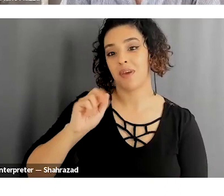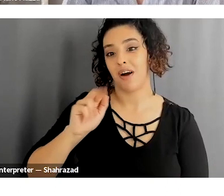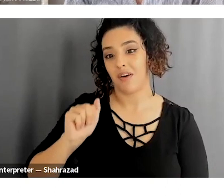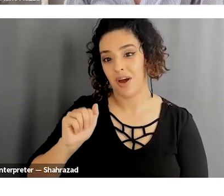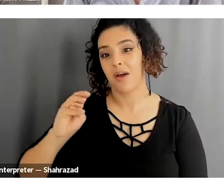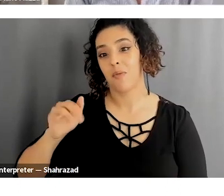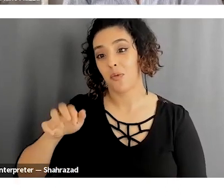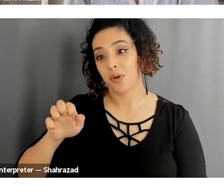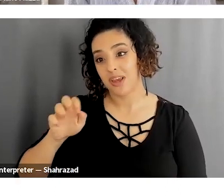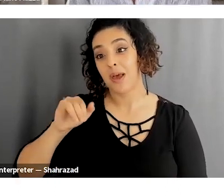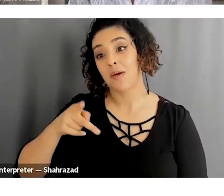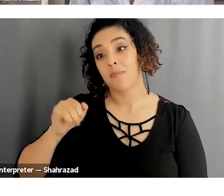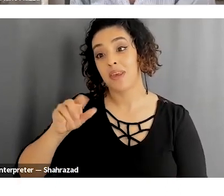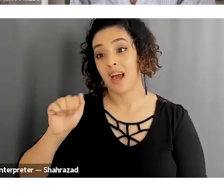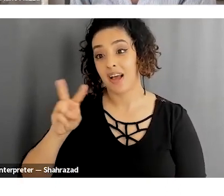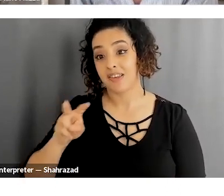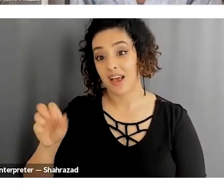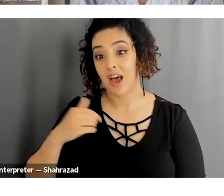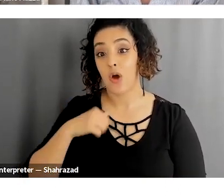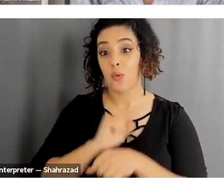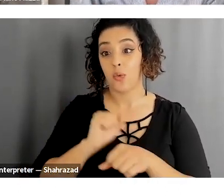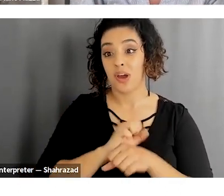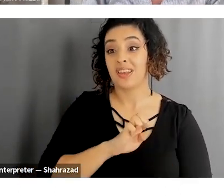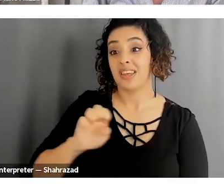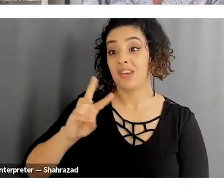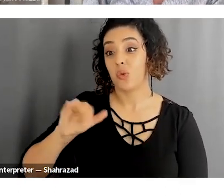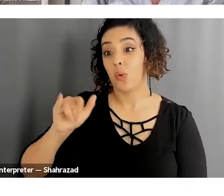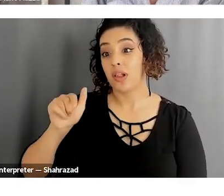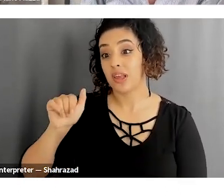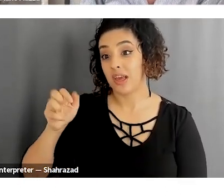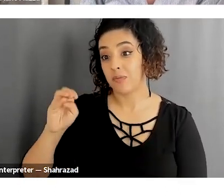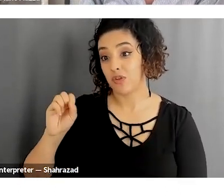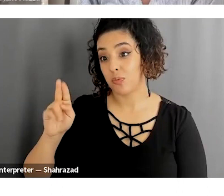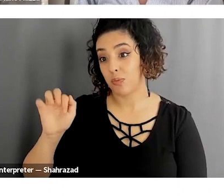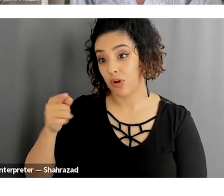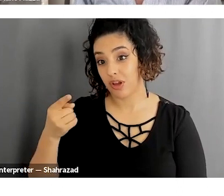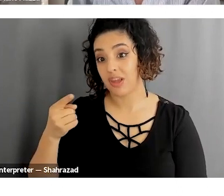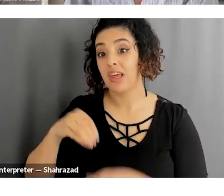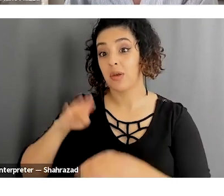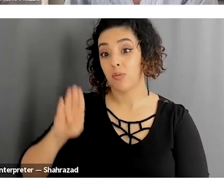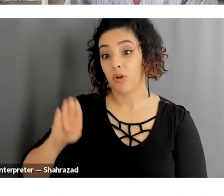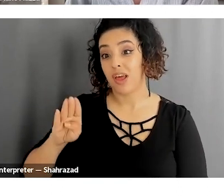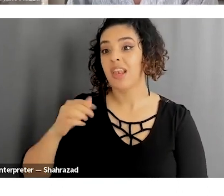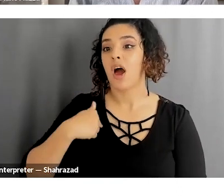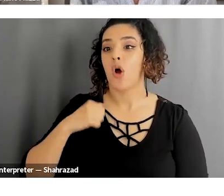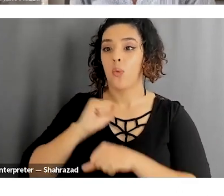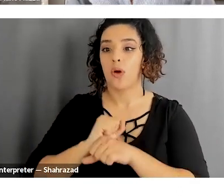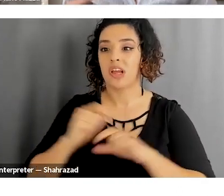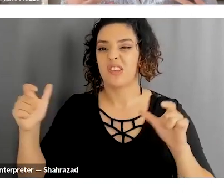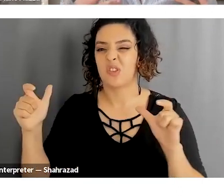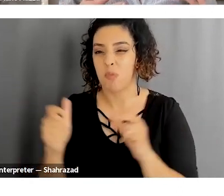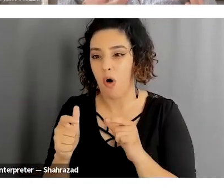work in East Williamsburg in Brooklyn, and I run a small scale natural dye studio. So what